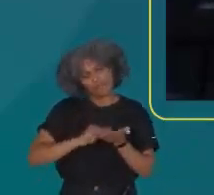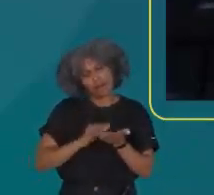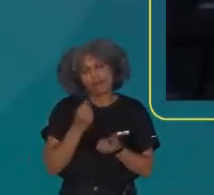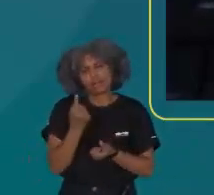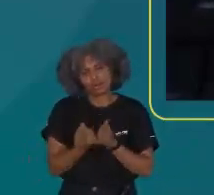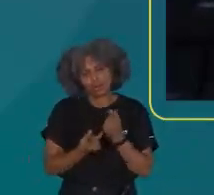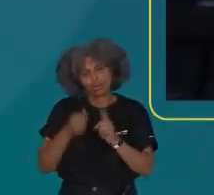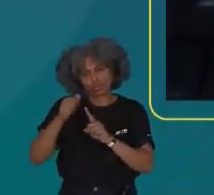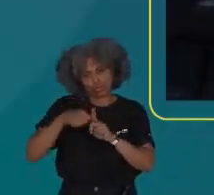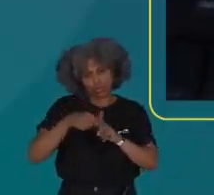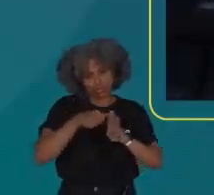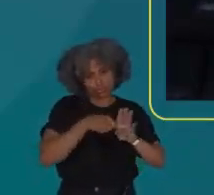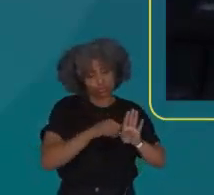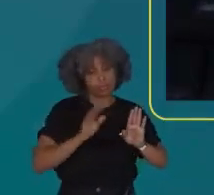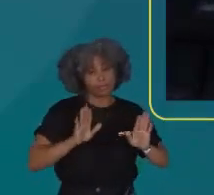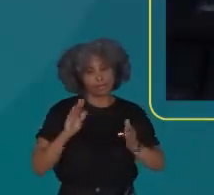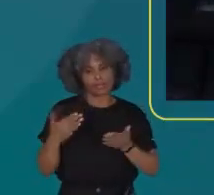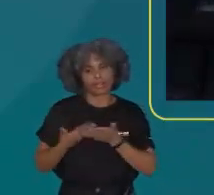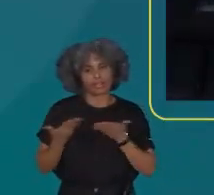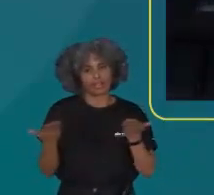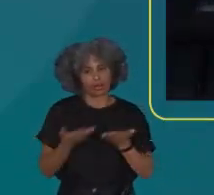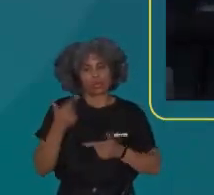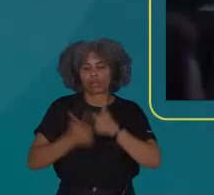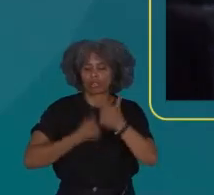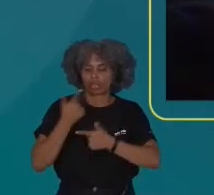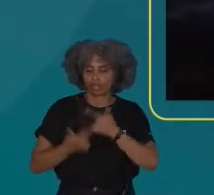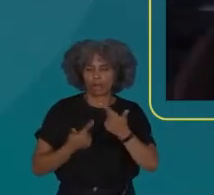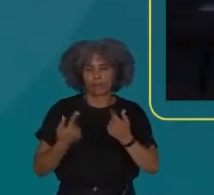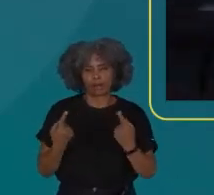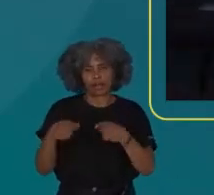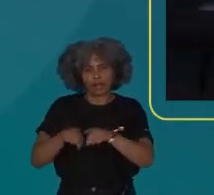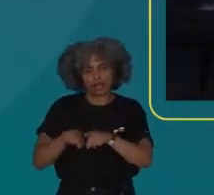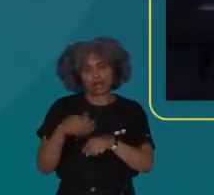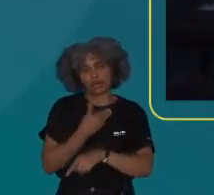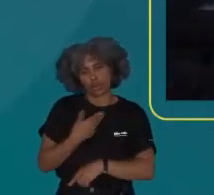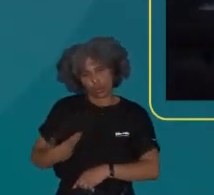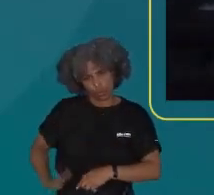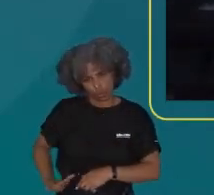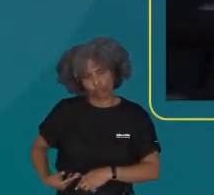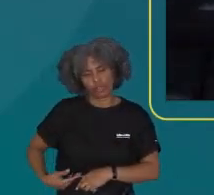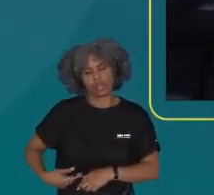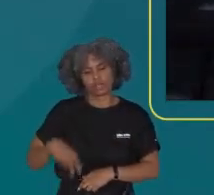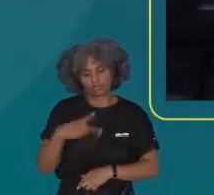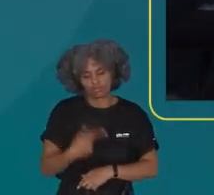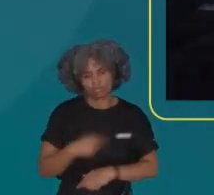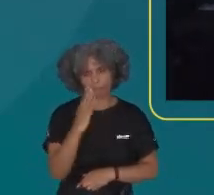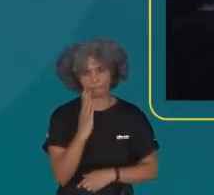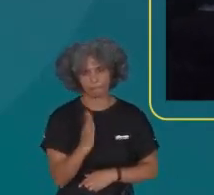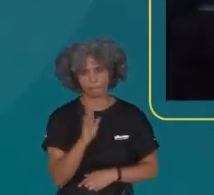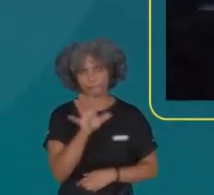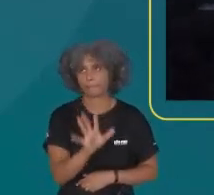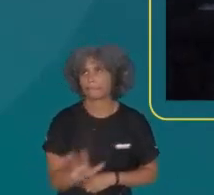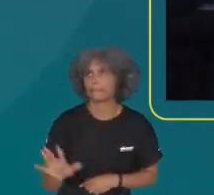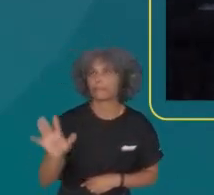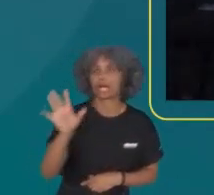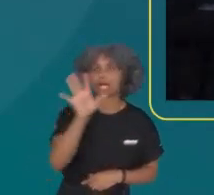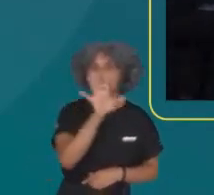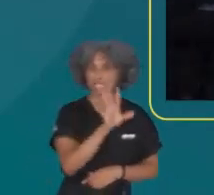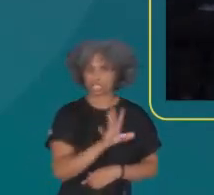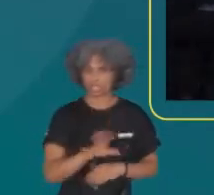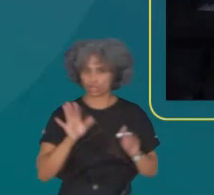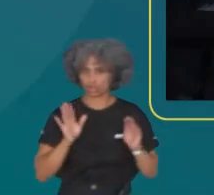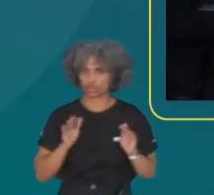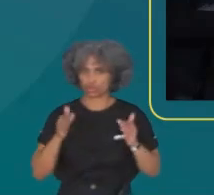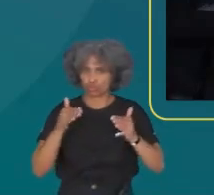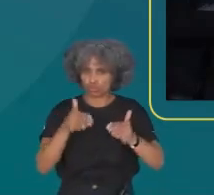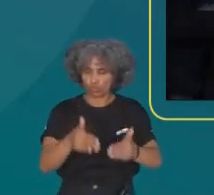of course, the Ministry of Environment, all, you know, on the national level. We work in a centralized country. But at the same time, Cali is working,